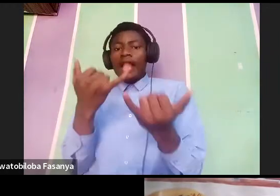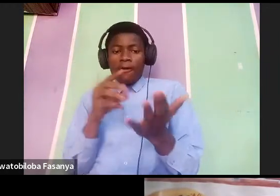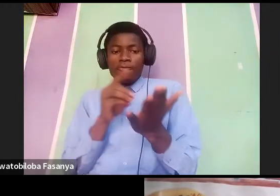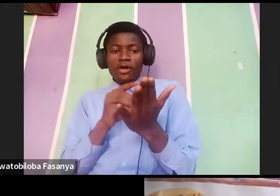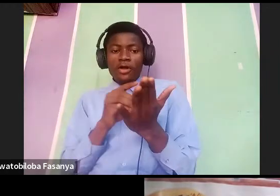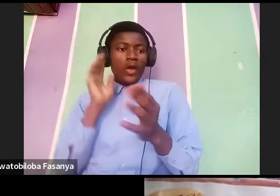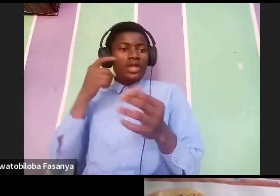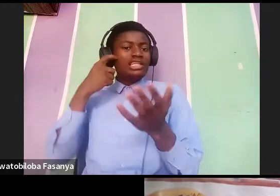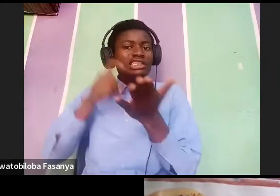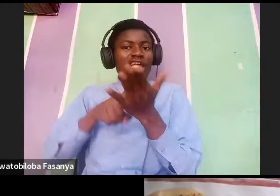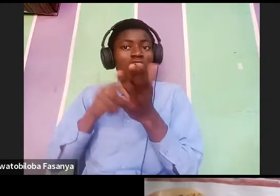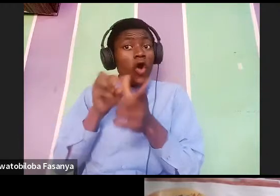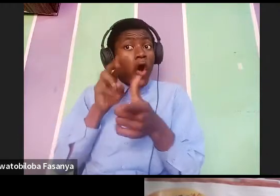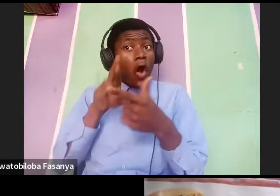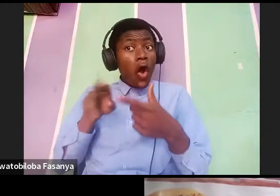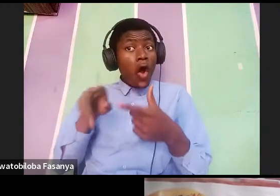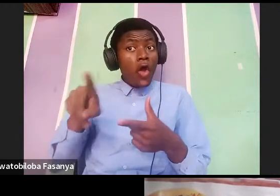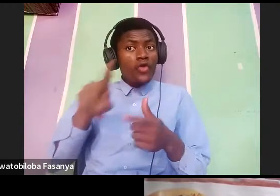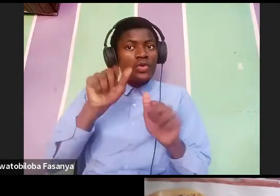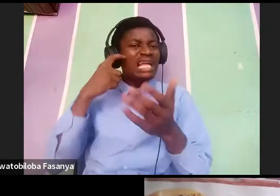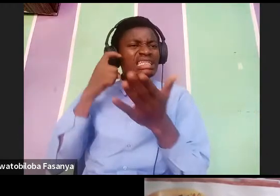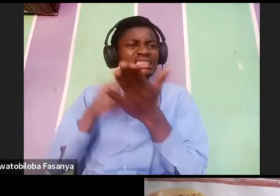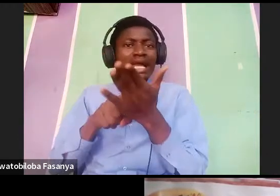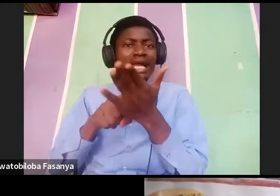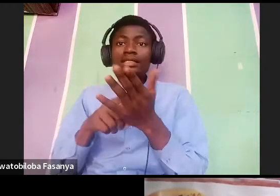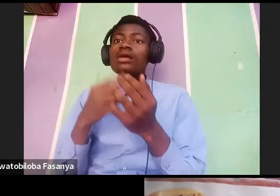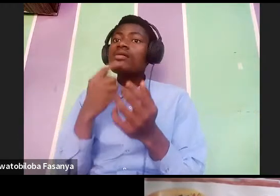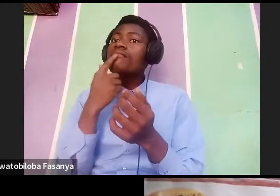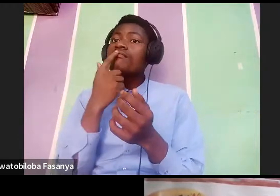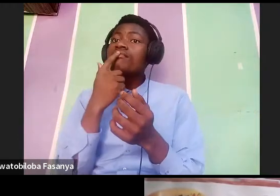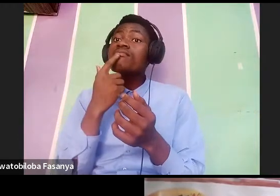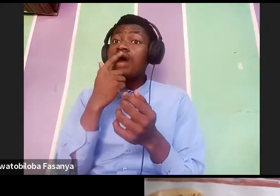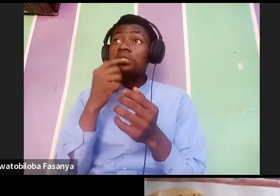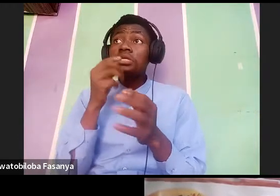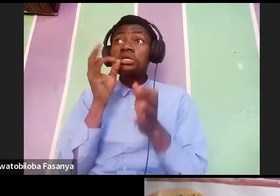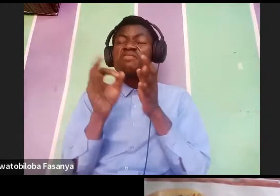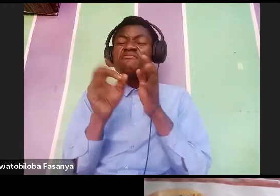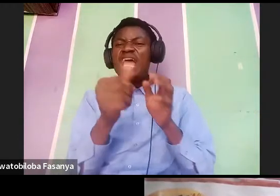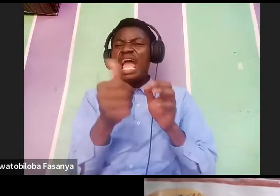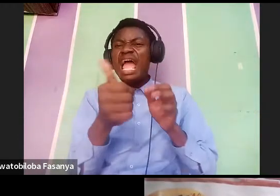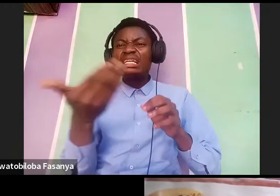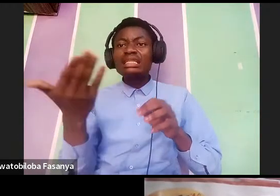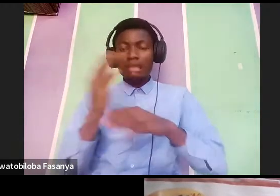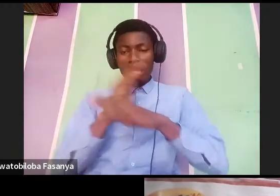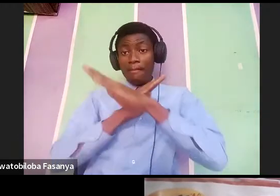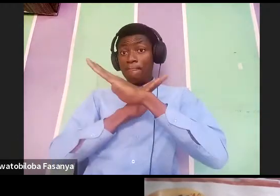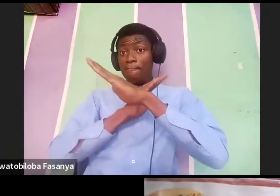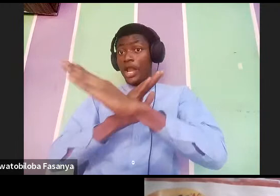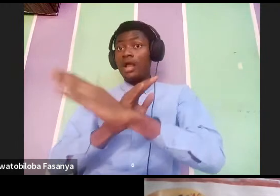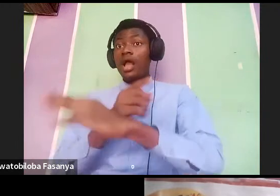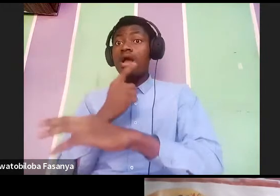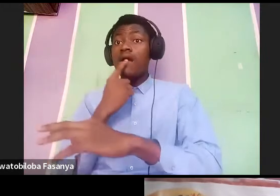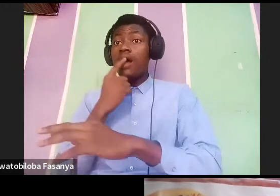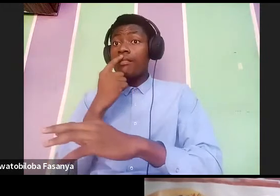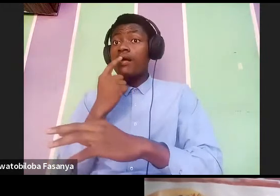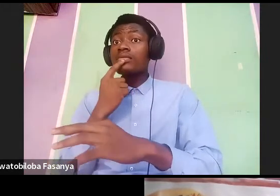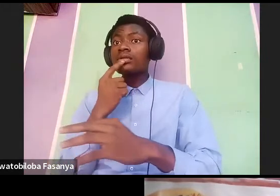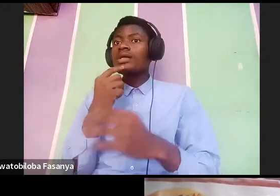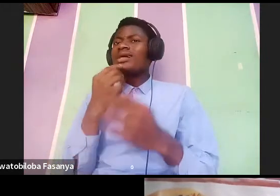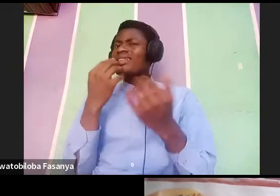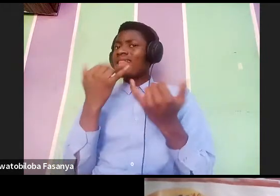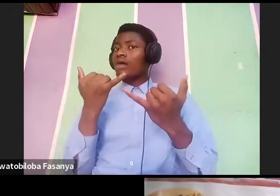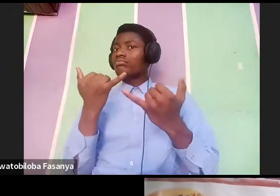that. But if there's really nothing blocking the mouth, and don't forget, at that point where someone starts feeling breathless, the